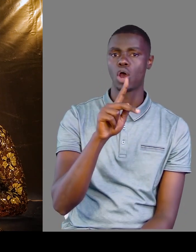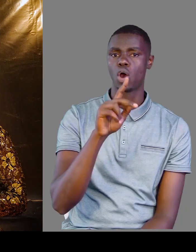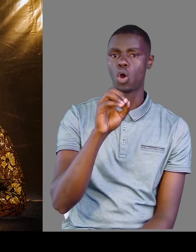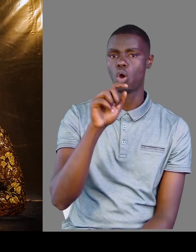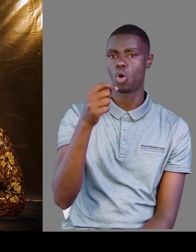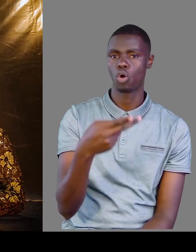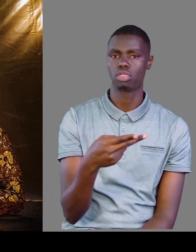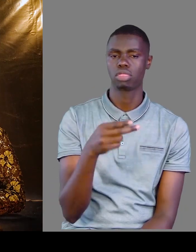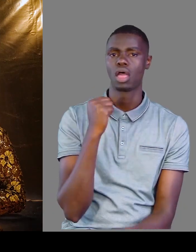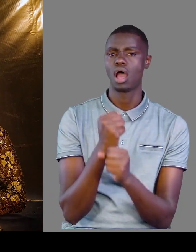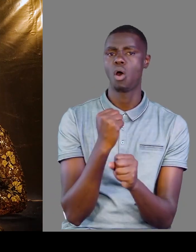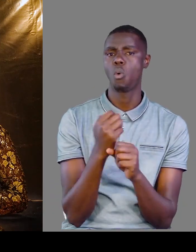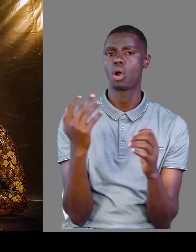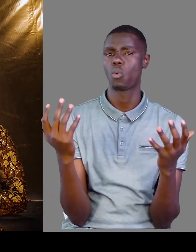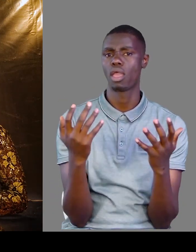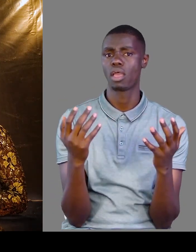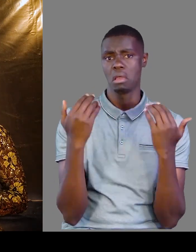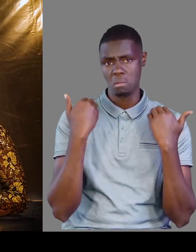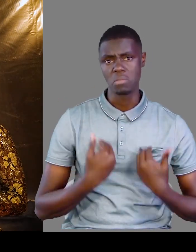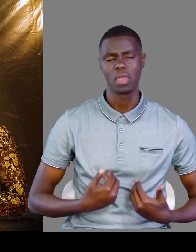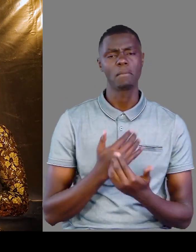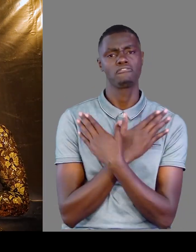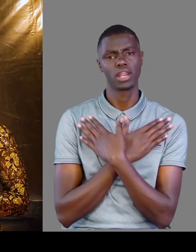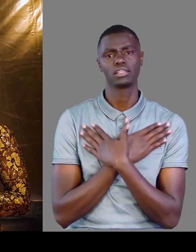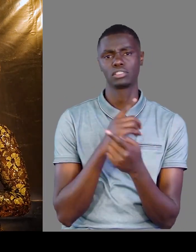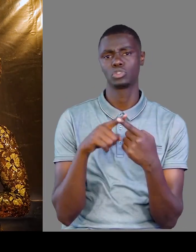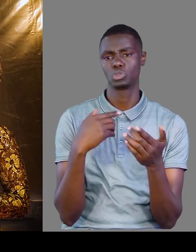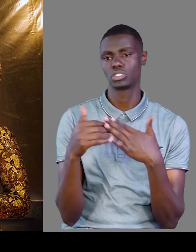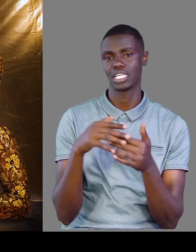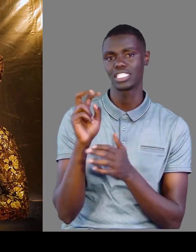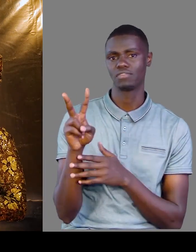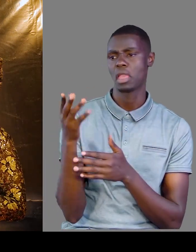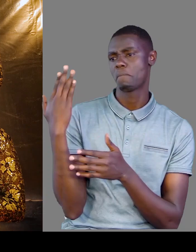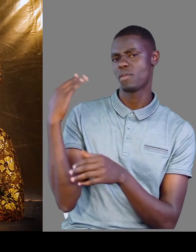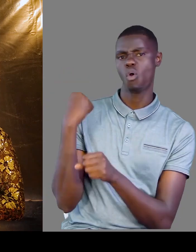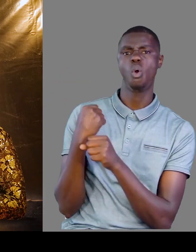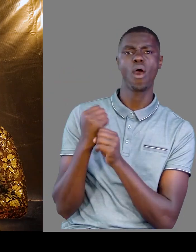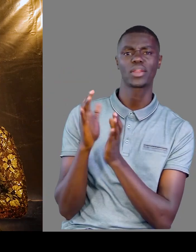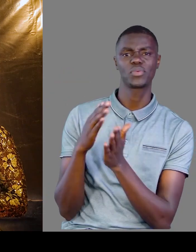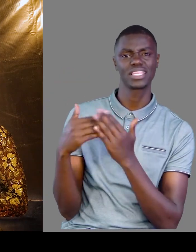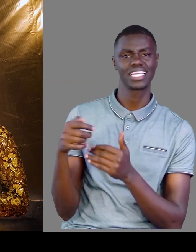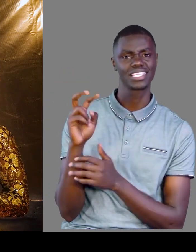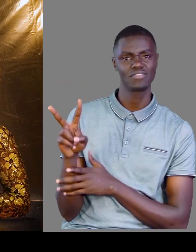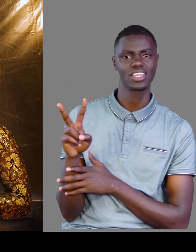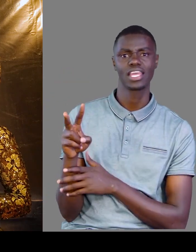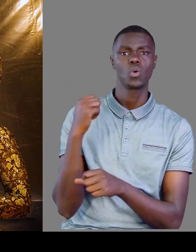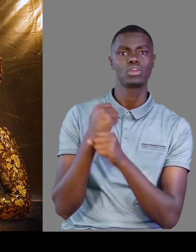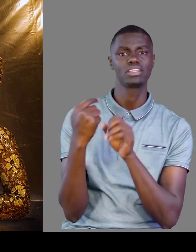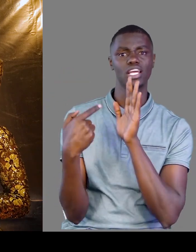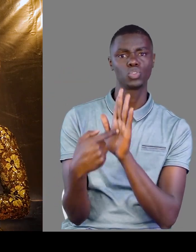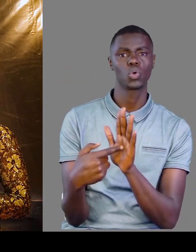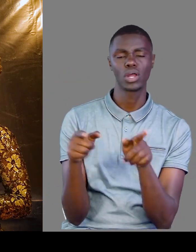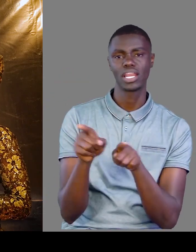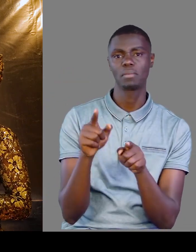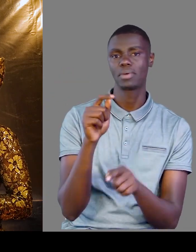Nafanya kwanza, mimi ni rafiki wa Science TV. Tumefanya kazi pamoja na Science TV. Tulifanya ile show ambayo inaitwa